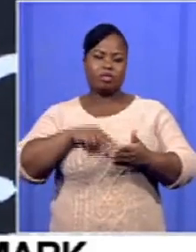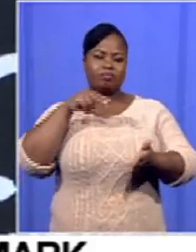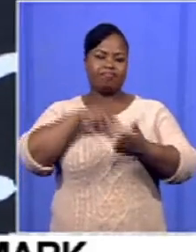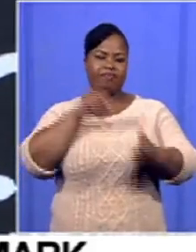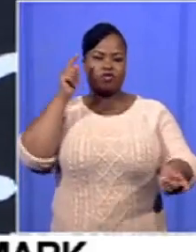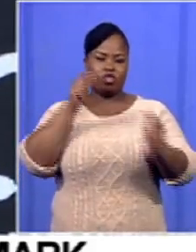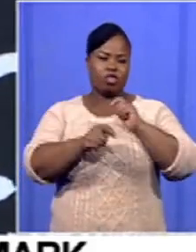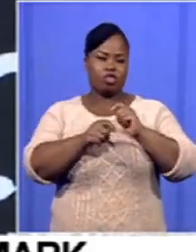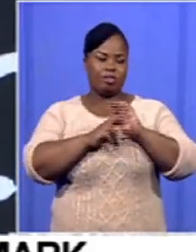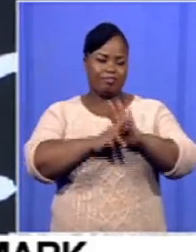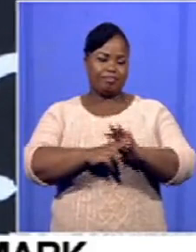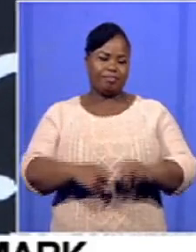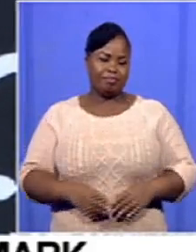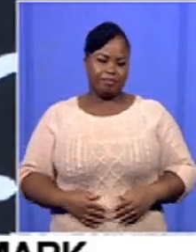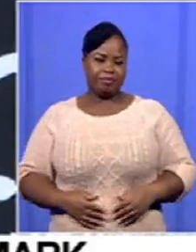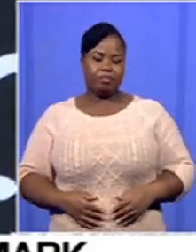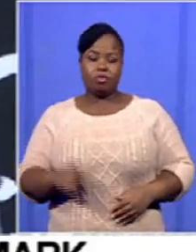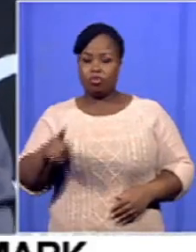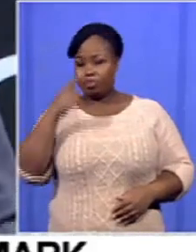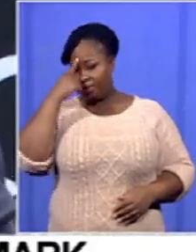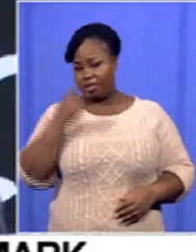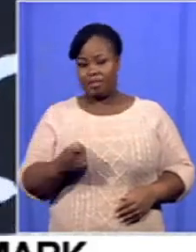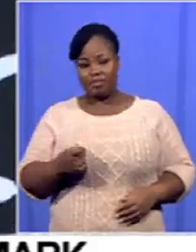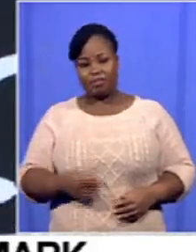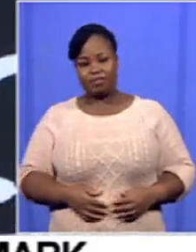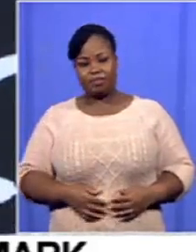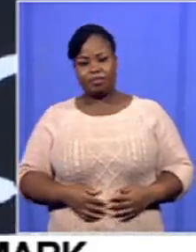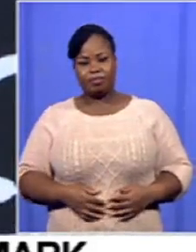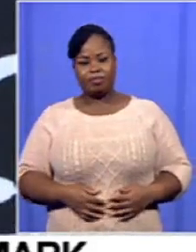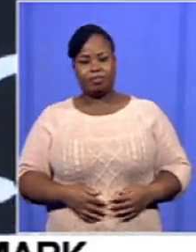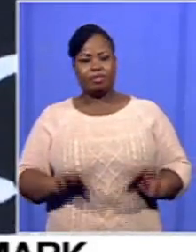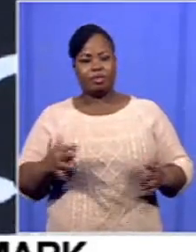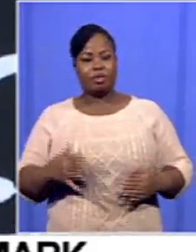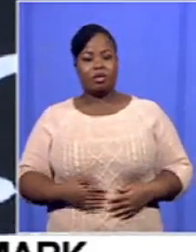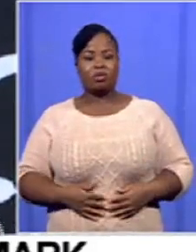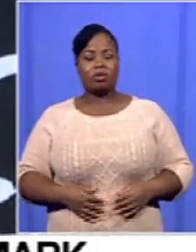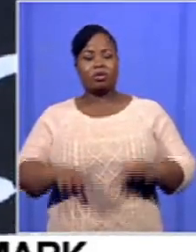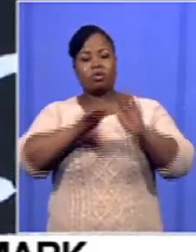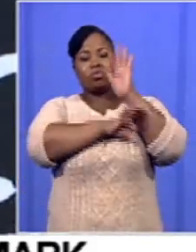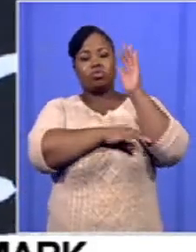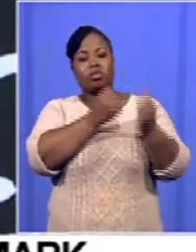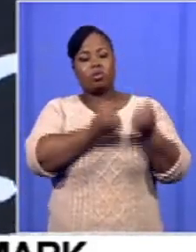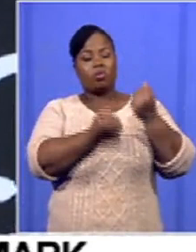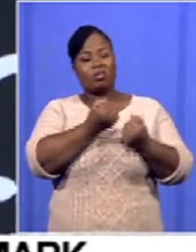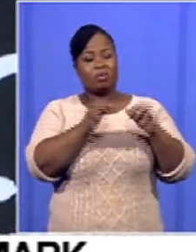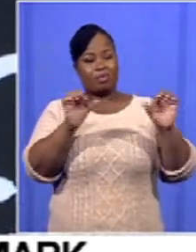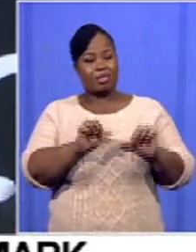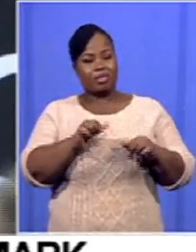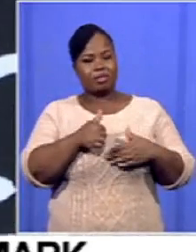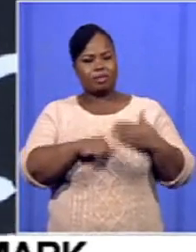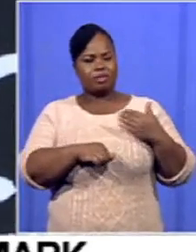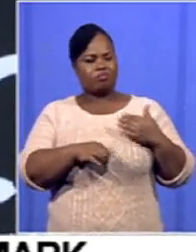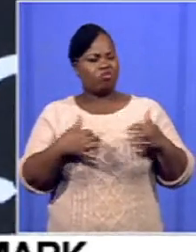change. If you truly believe, we're going to fight in the Constitutional Court in the next 6 months, don't worry about